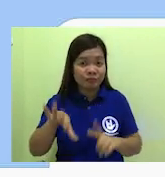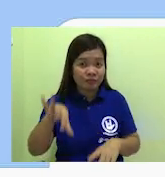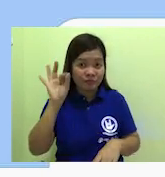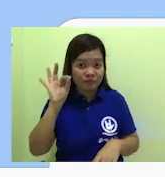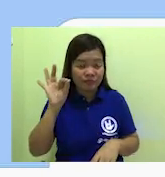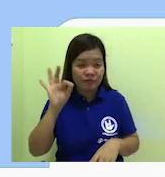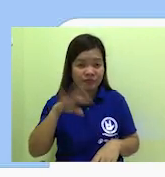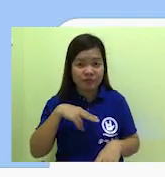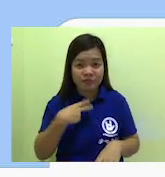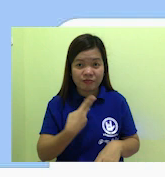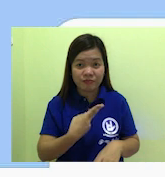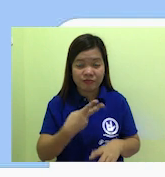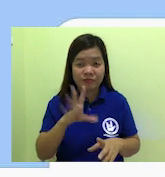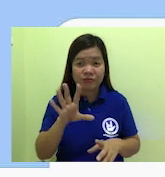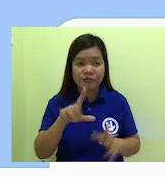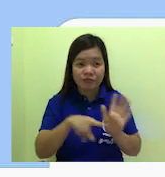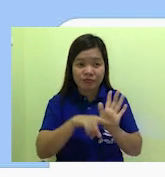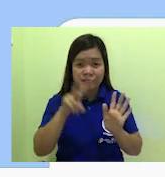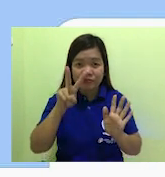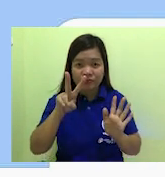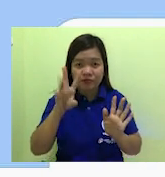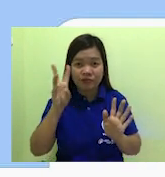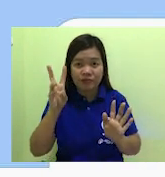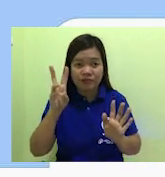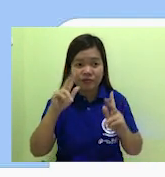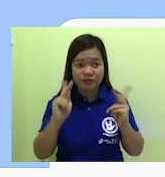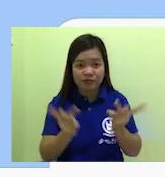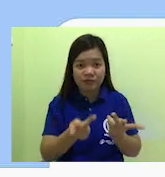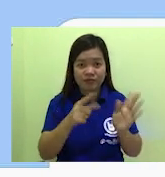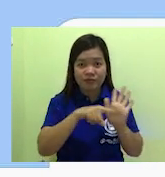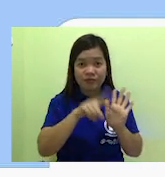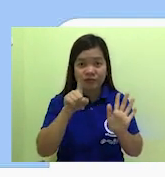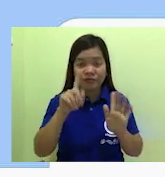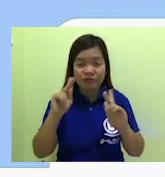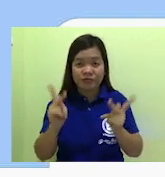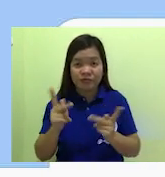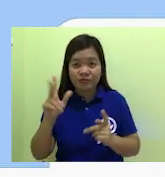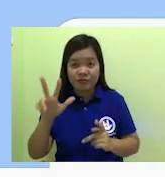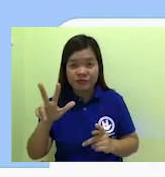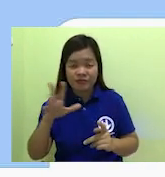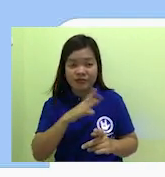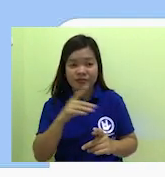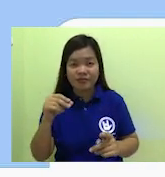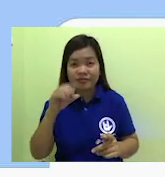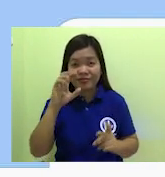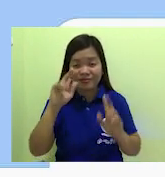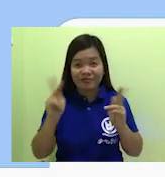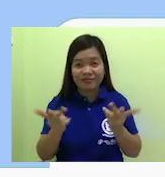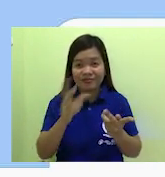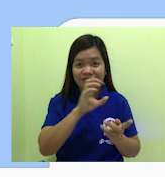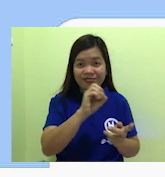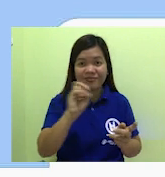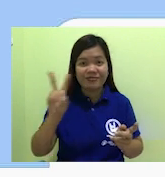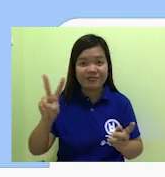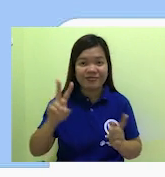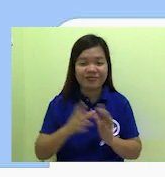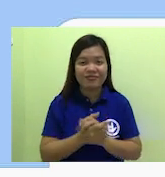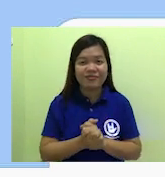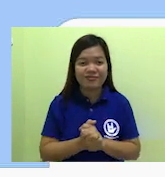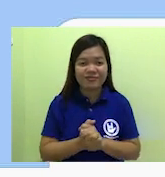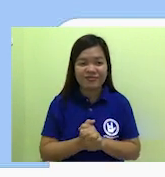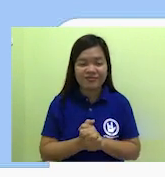Let us choose negative 2, 6, negative 1, 3, and 0,